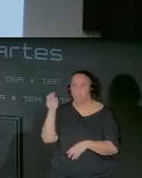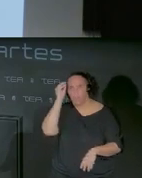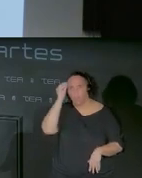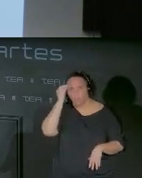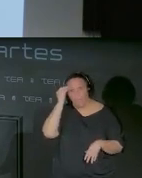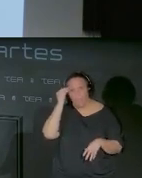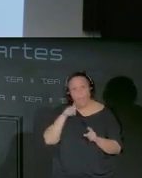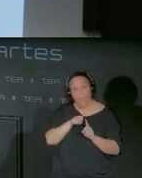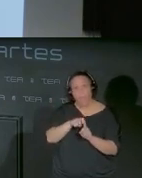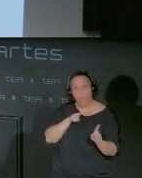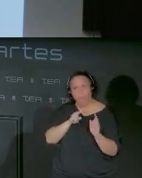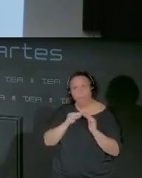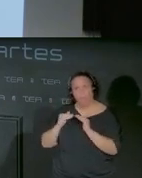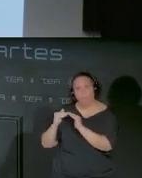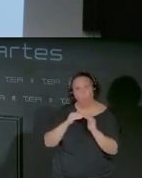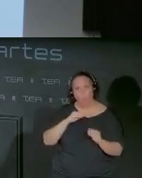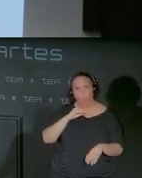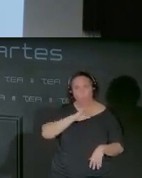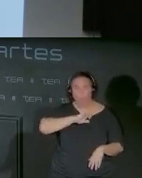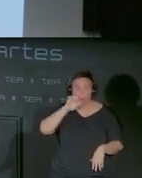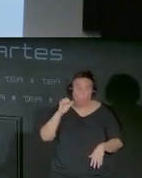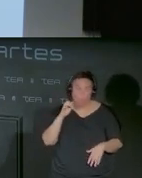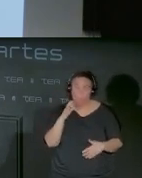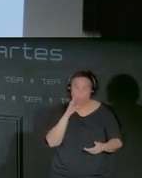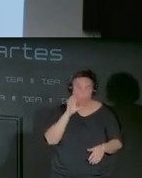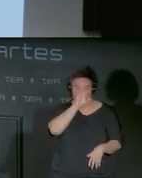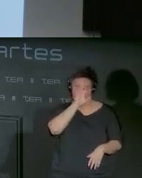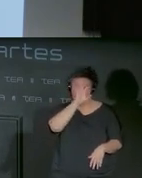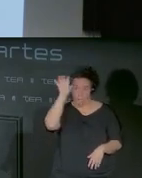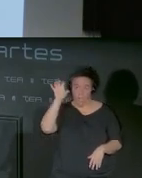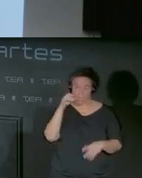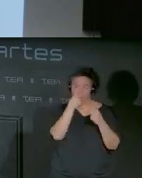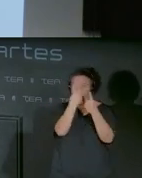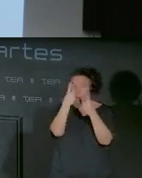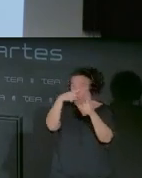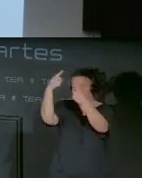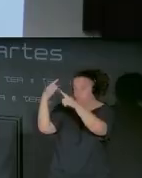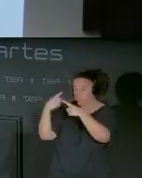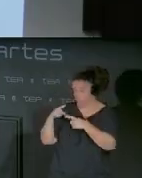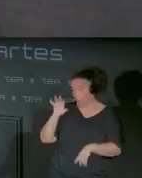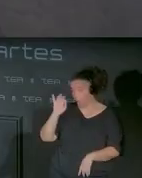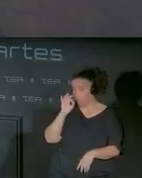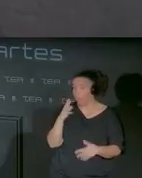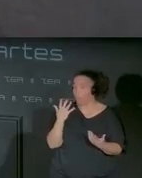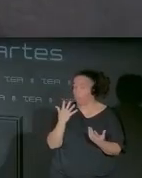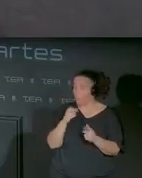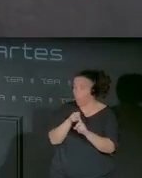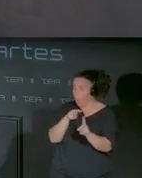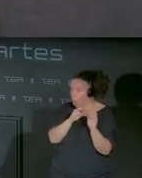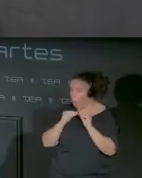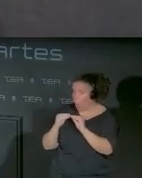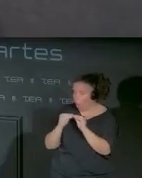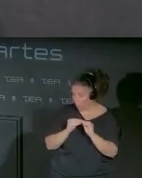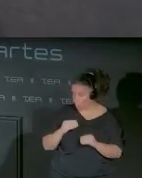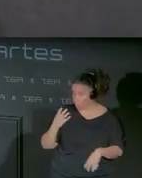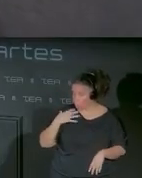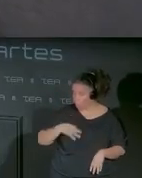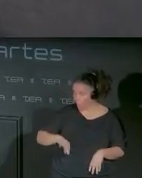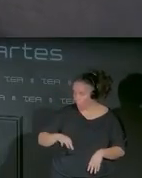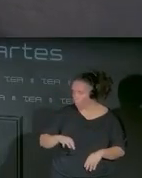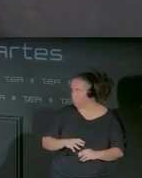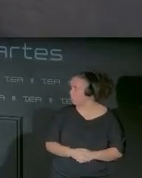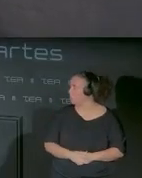still, we have some common European. Well, after one, basically a half day